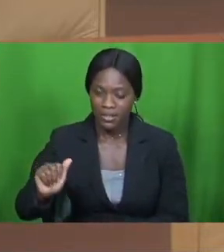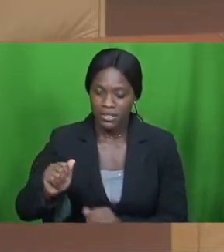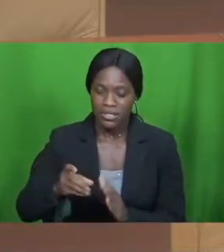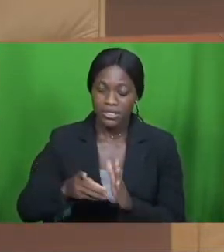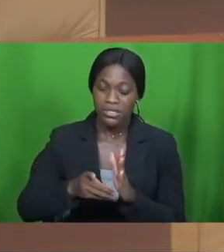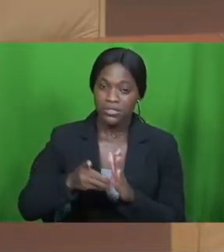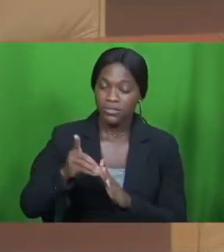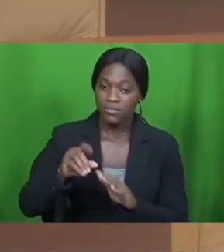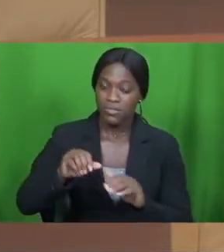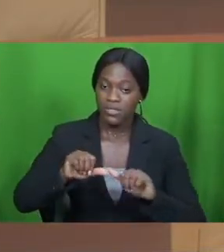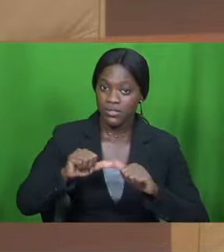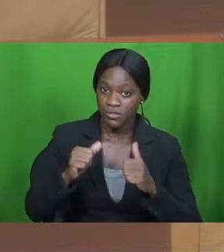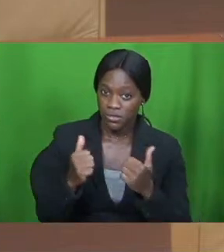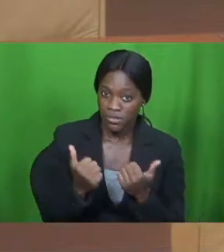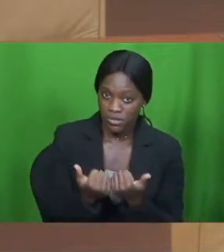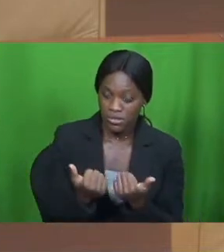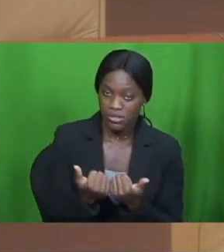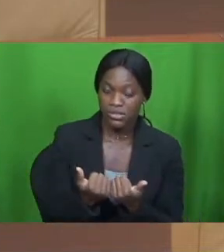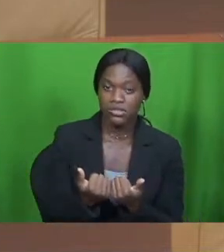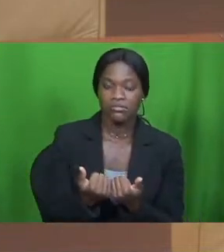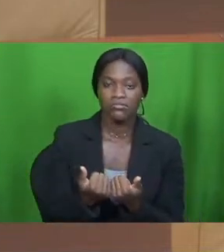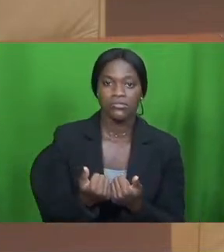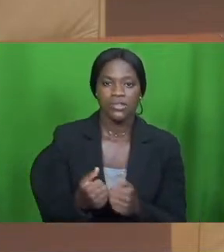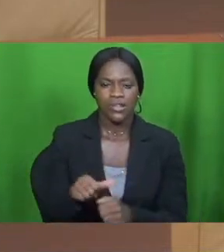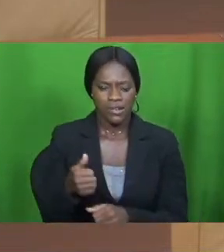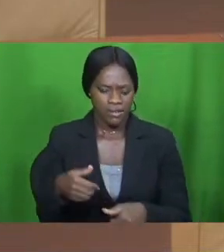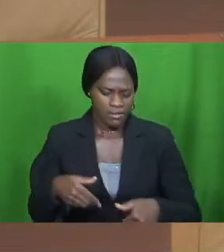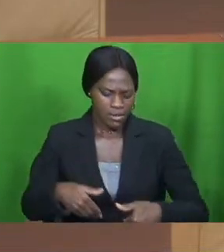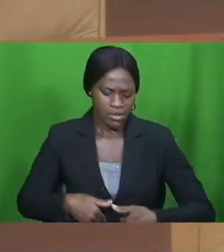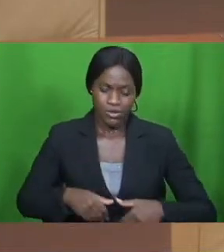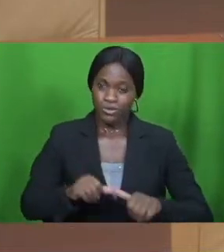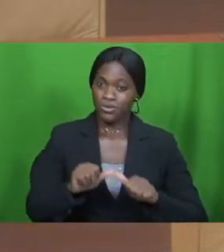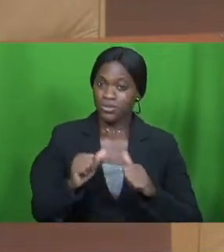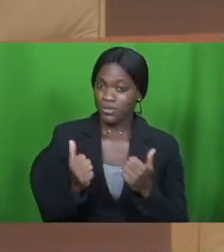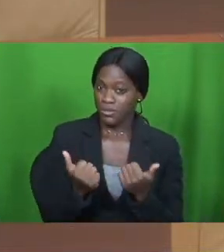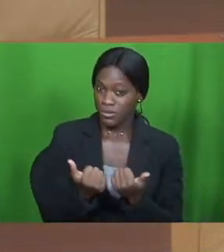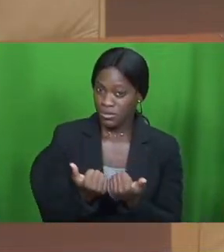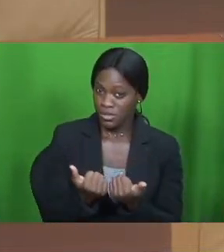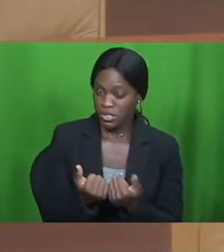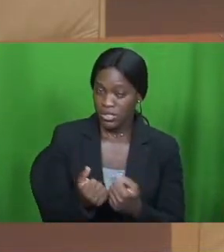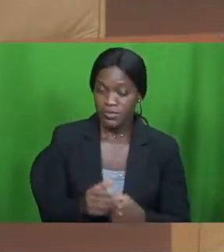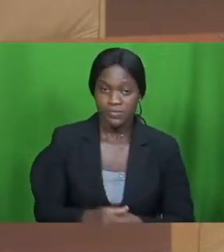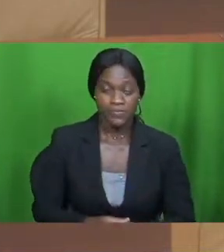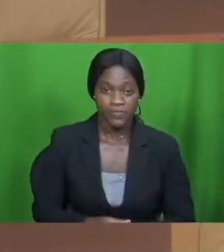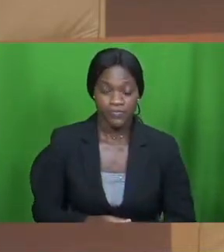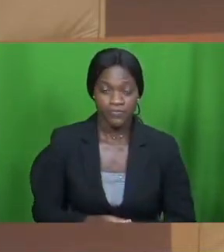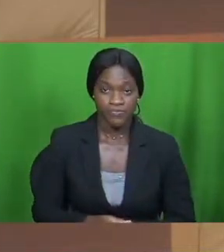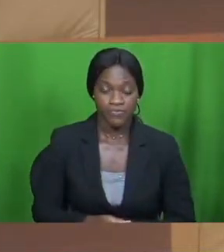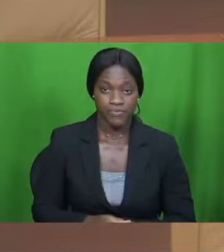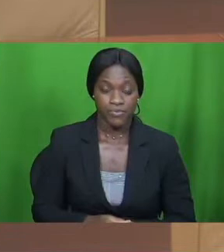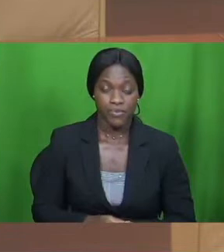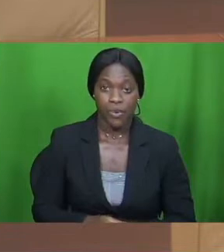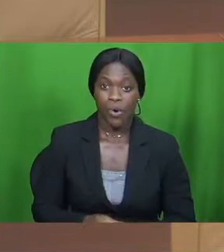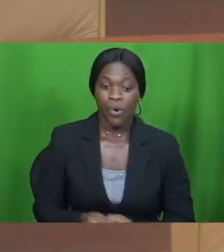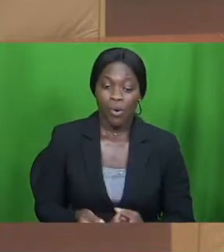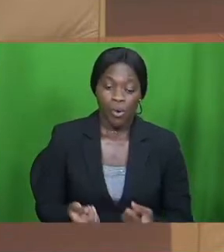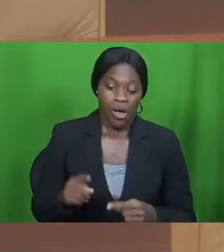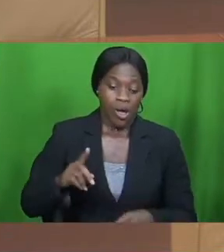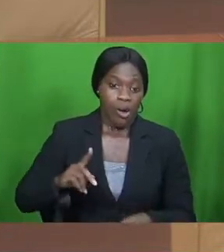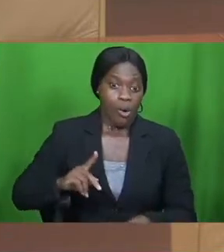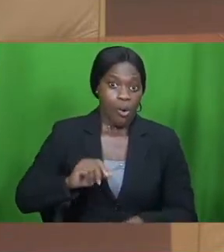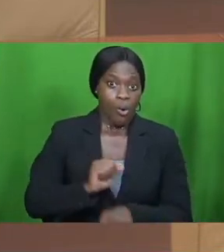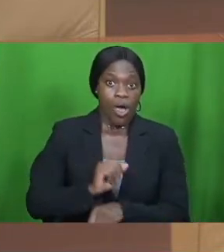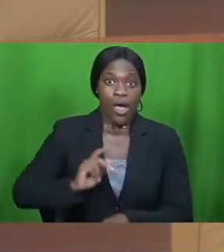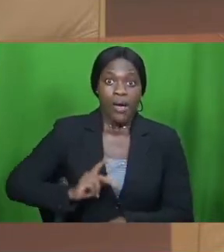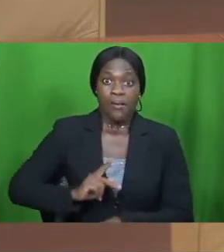Association. The Speaker, apart from serving in Parliament, when he retired from